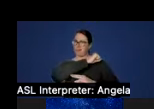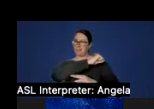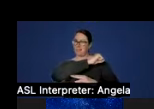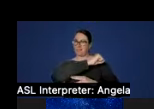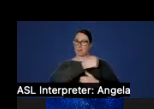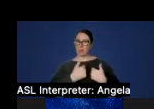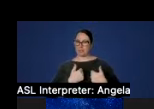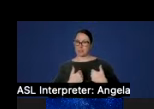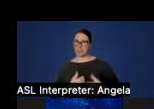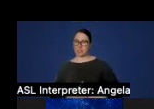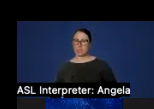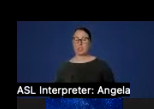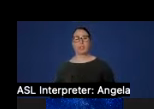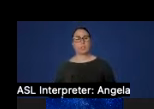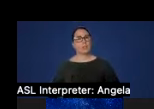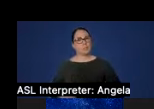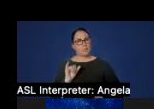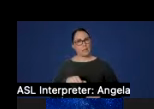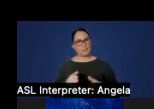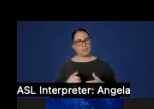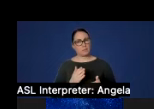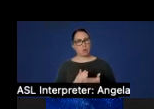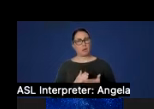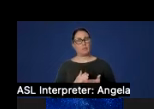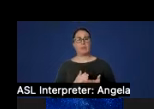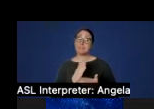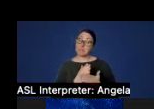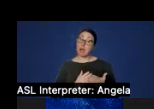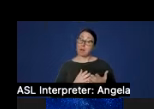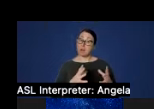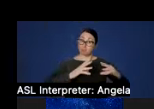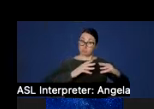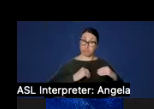I think some are, some aren't. And I think law enforcement